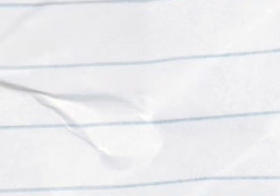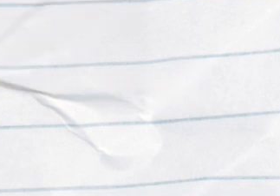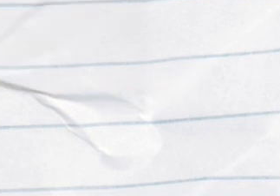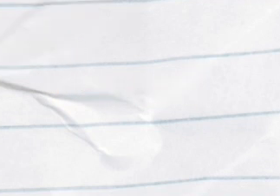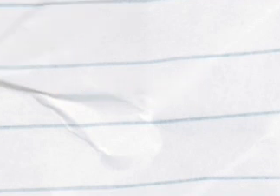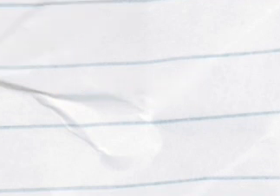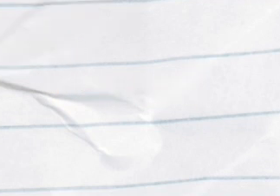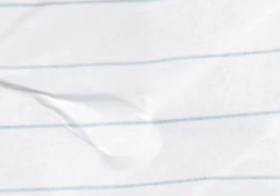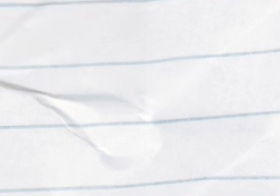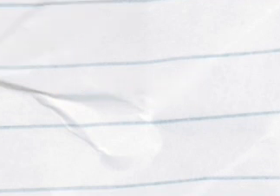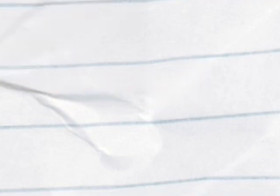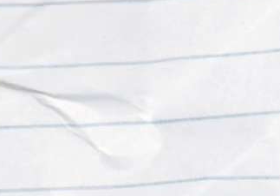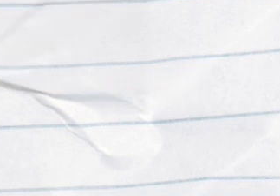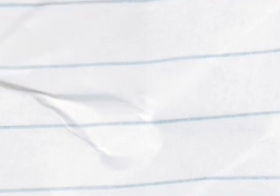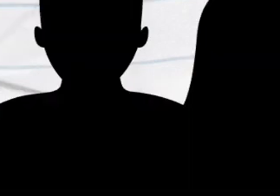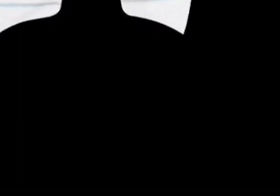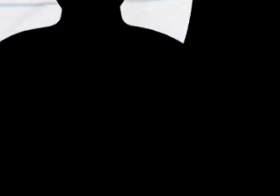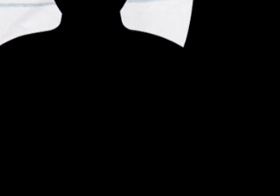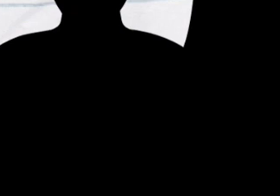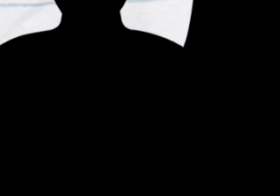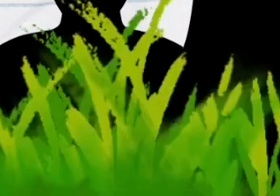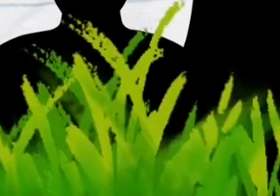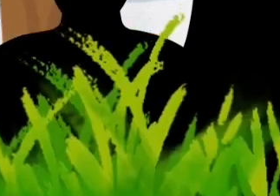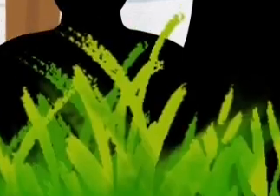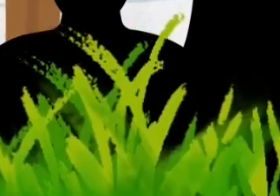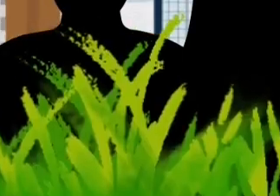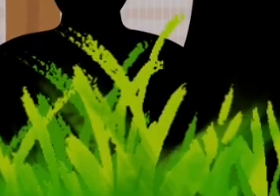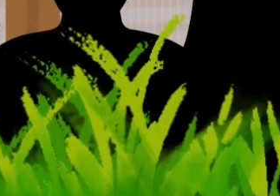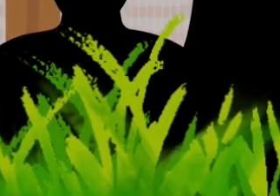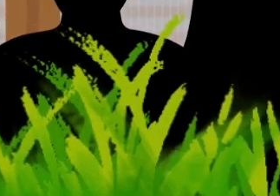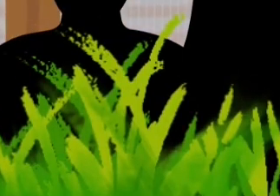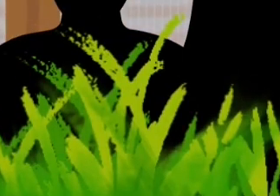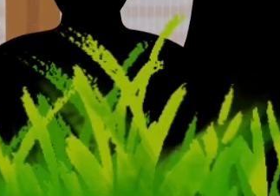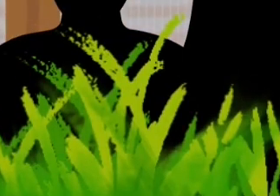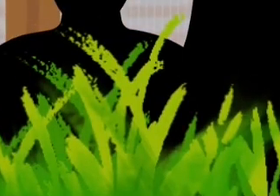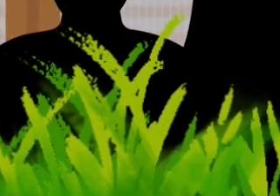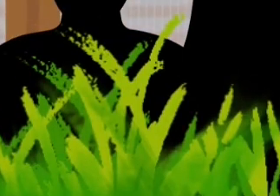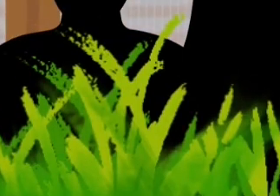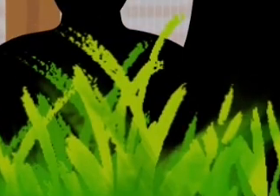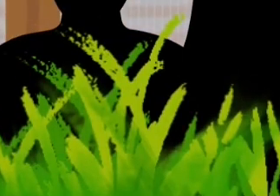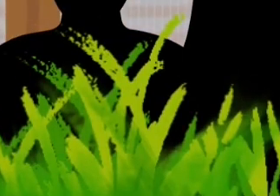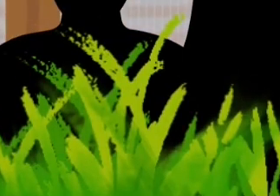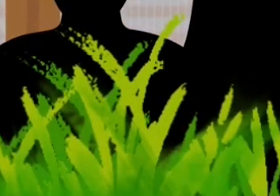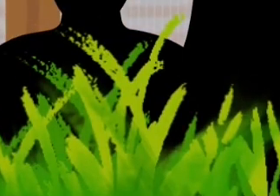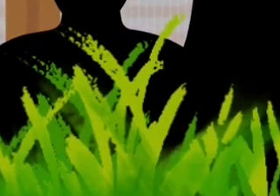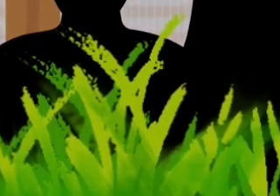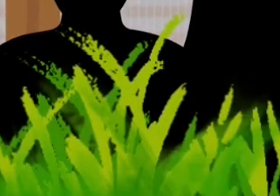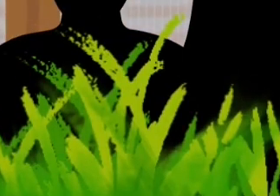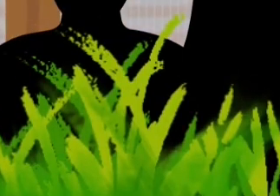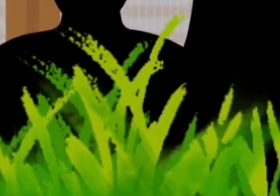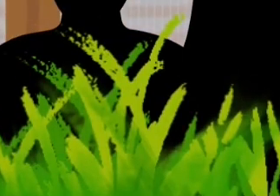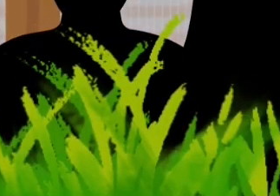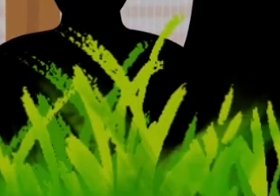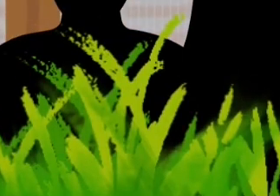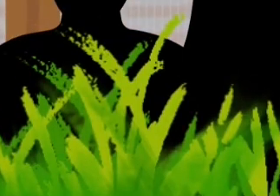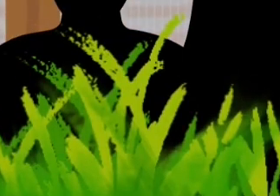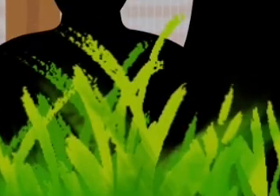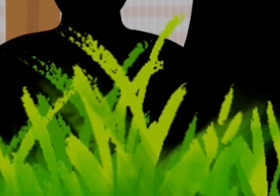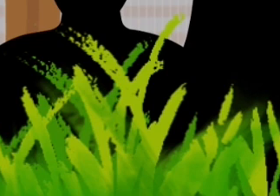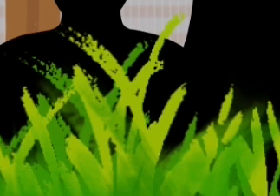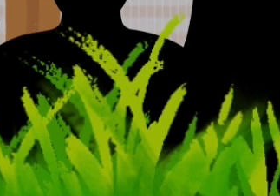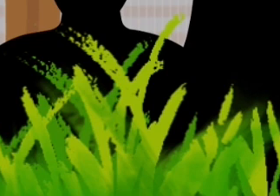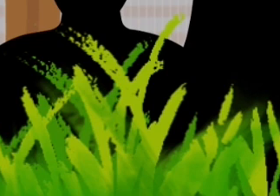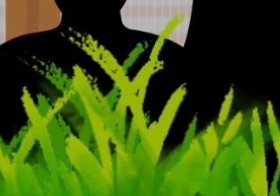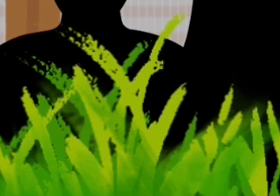a mental health charity helping young people in your local area. You want to investigate the impact the